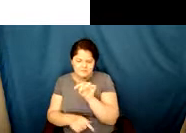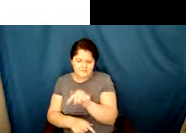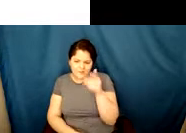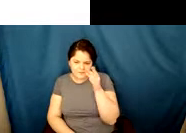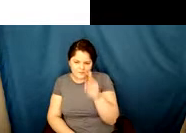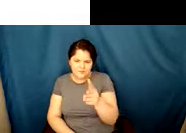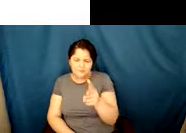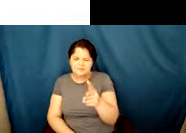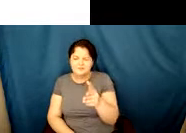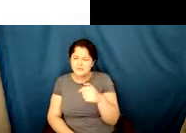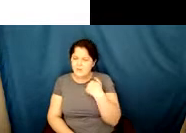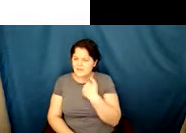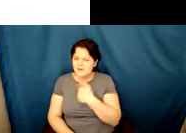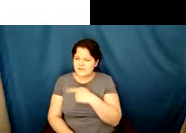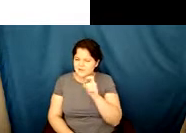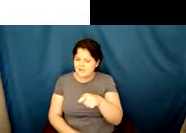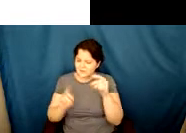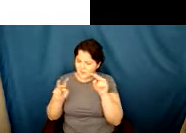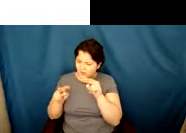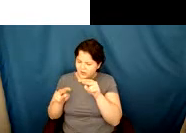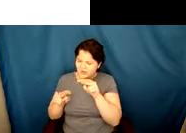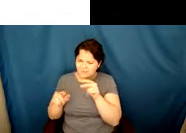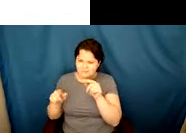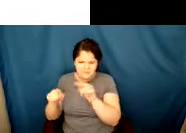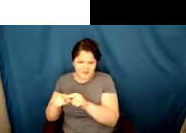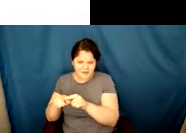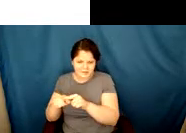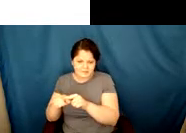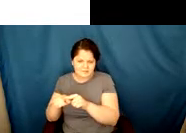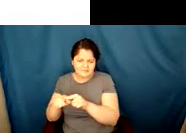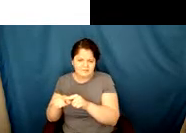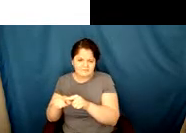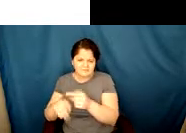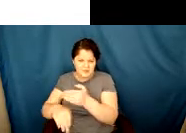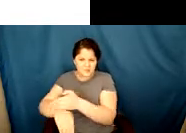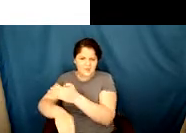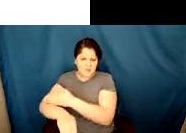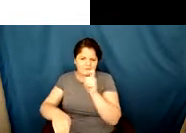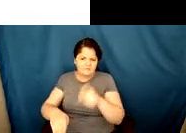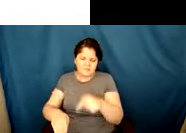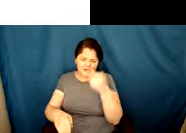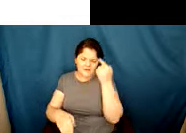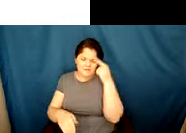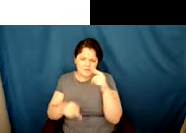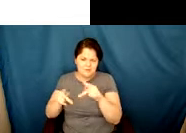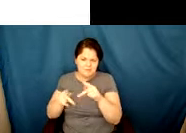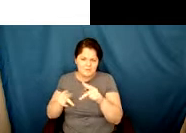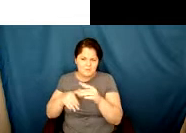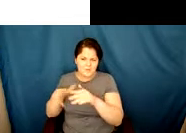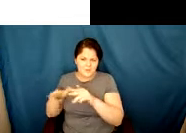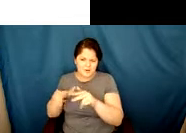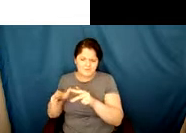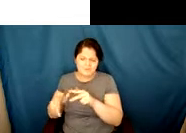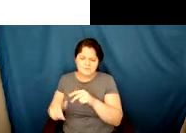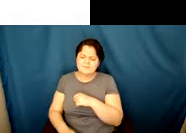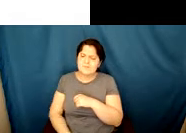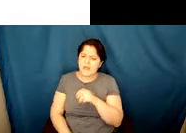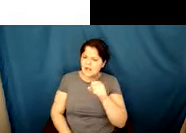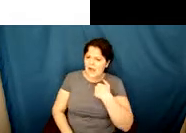Would definitely have to look at that intersection and make some improvements for pedestrians. Yeah, I'm just going to add to